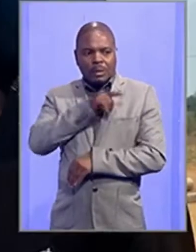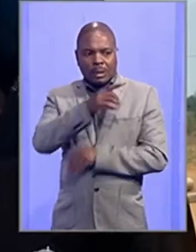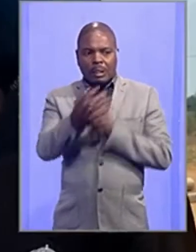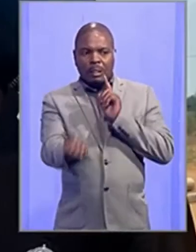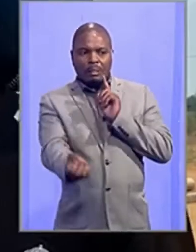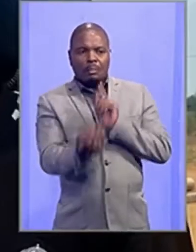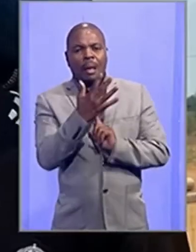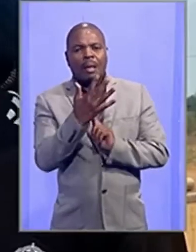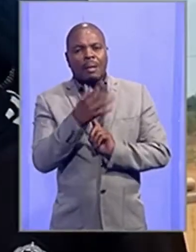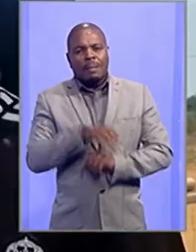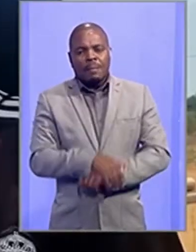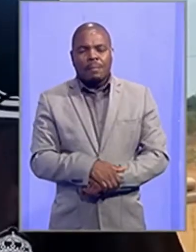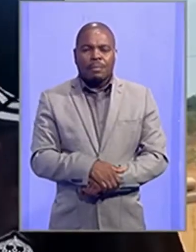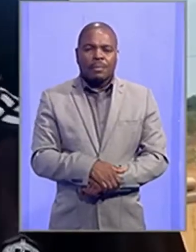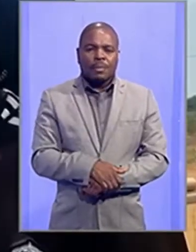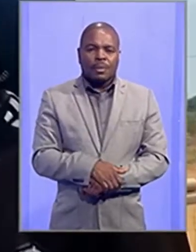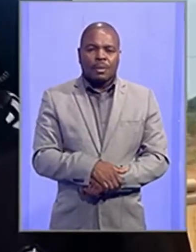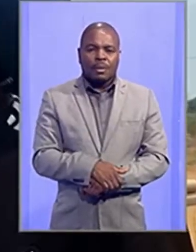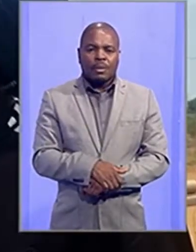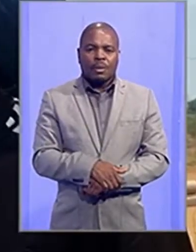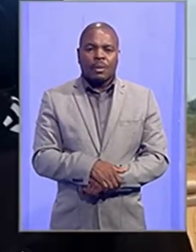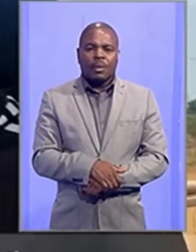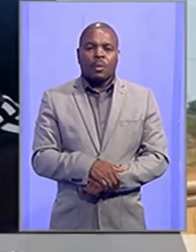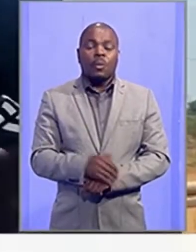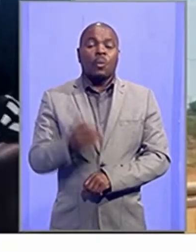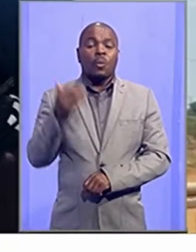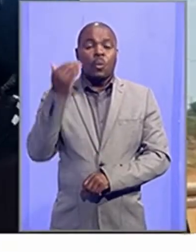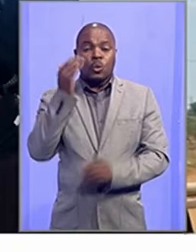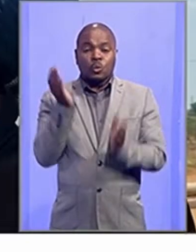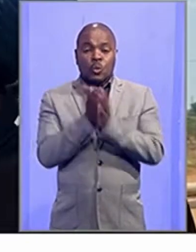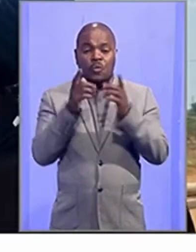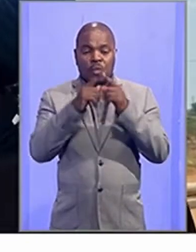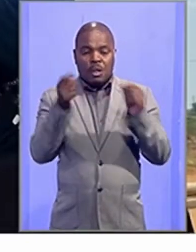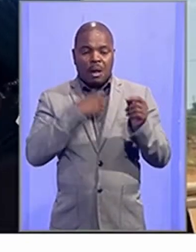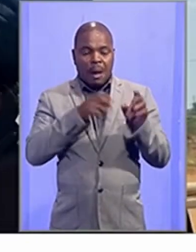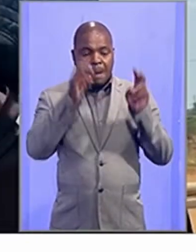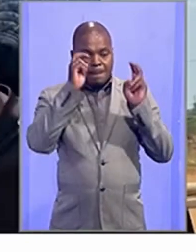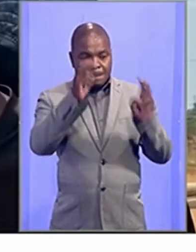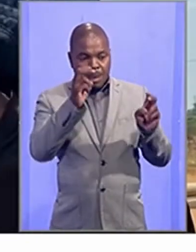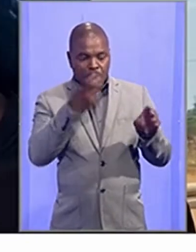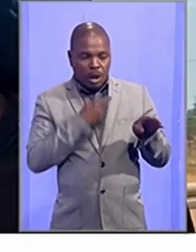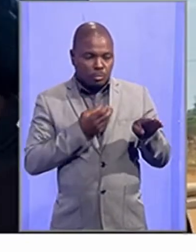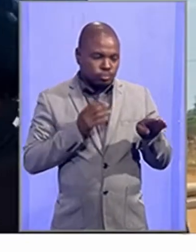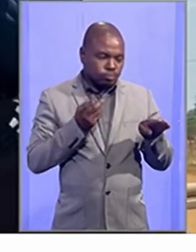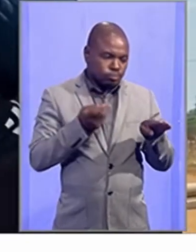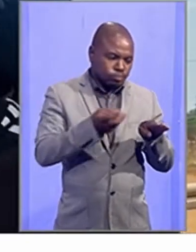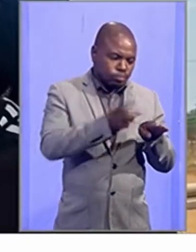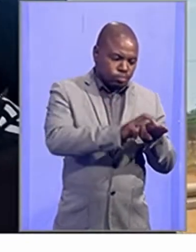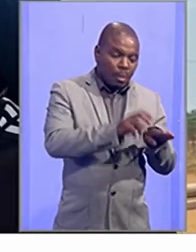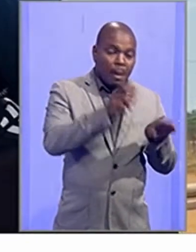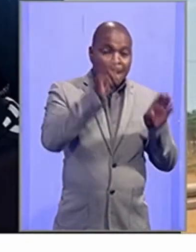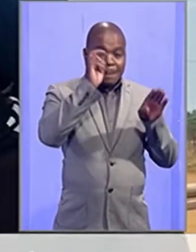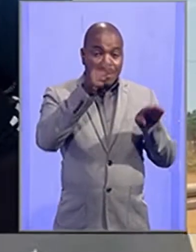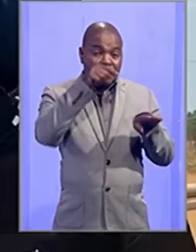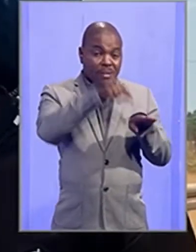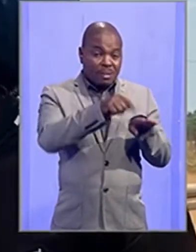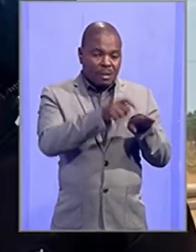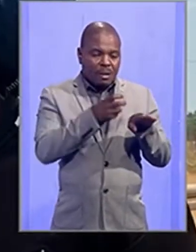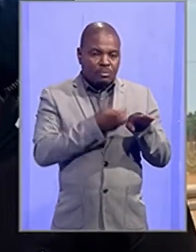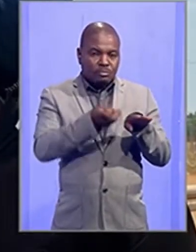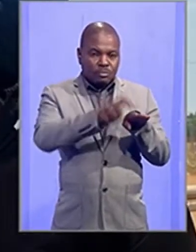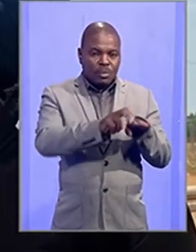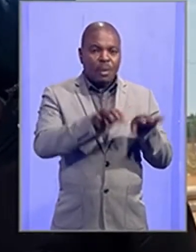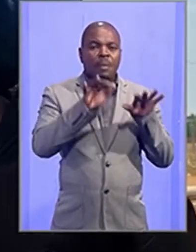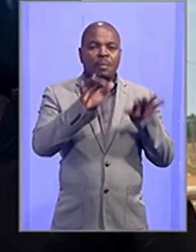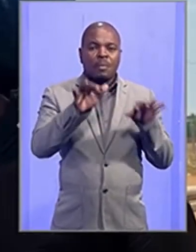yeo. When school was out, we went to the bus, and when we were in the bus, people who